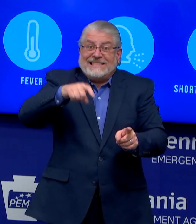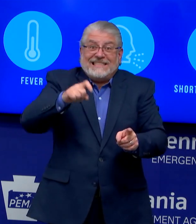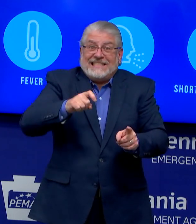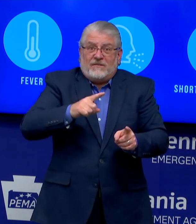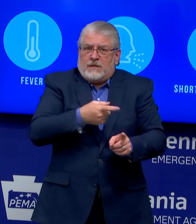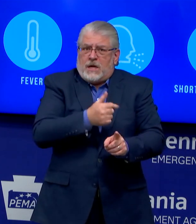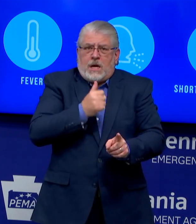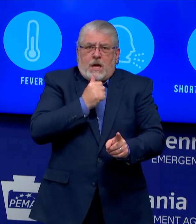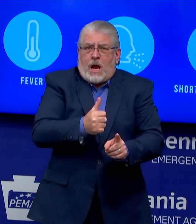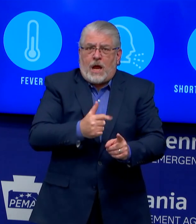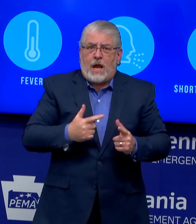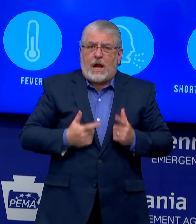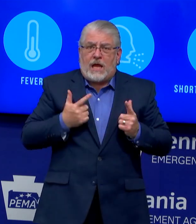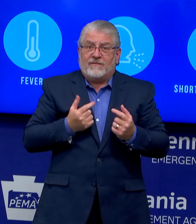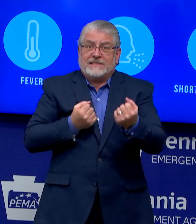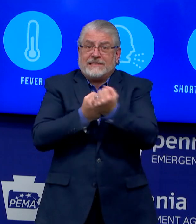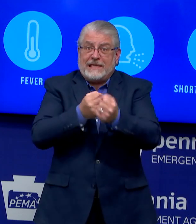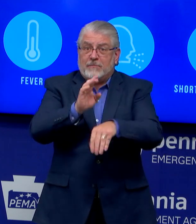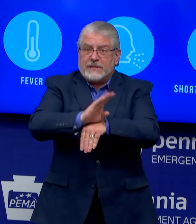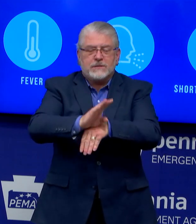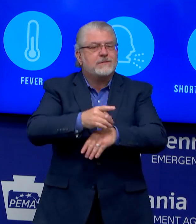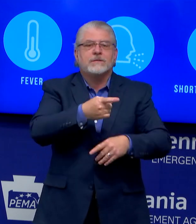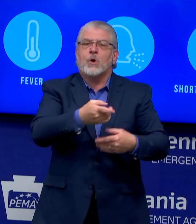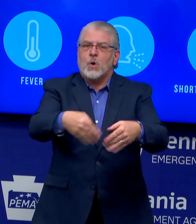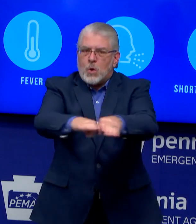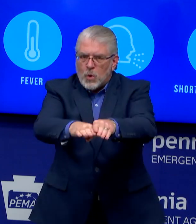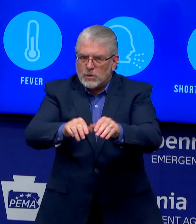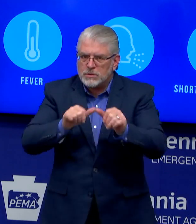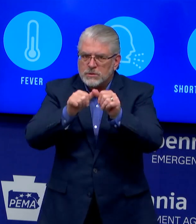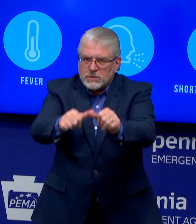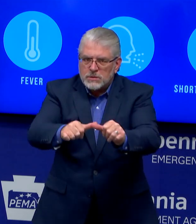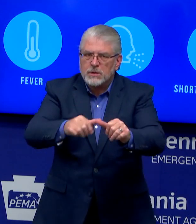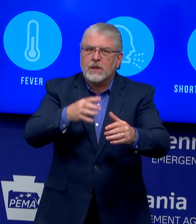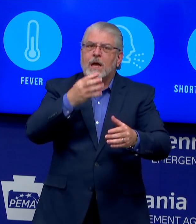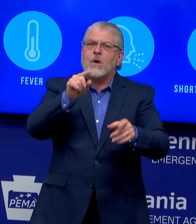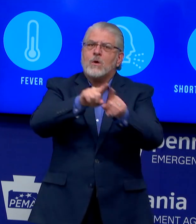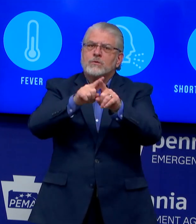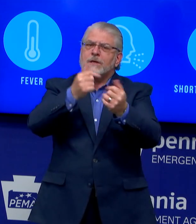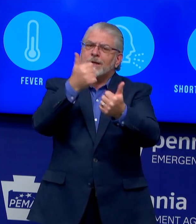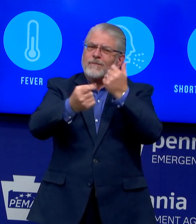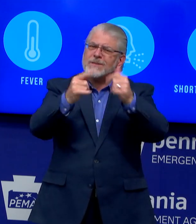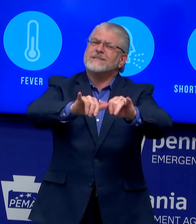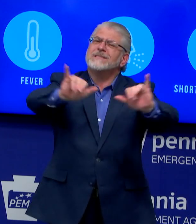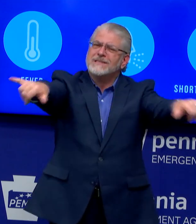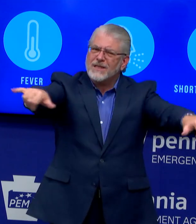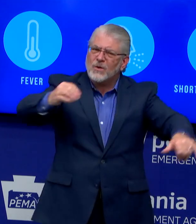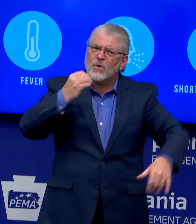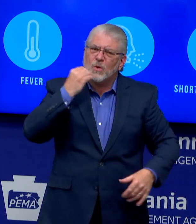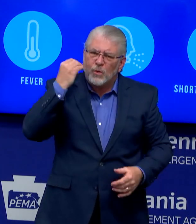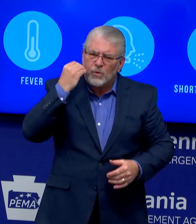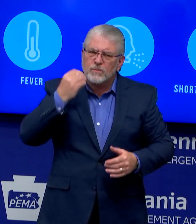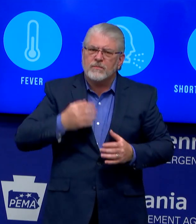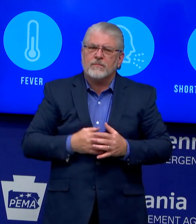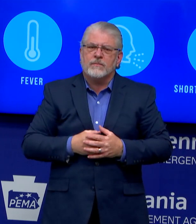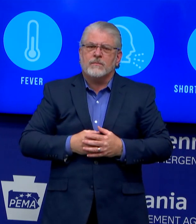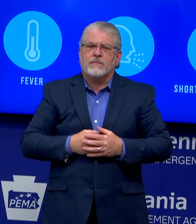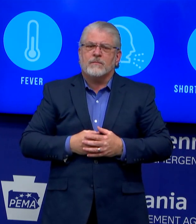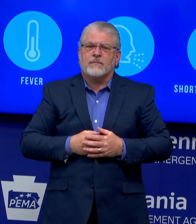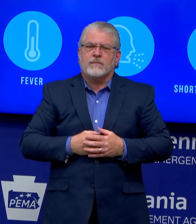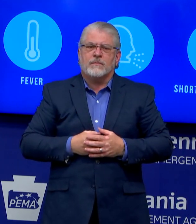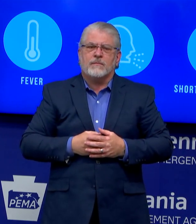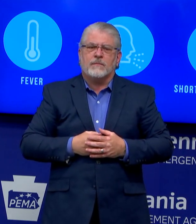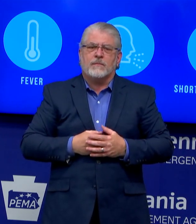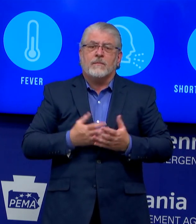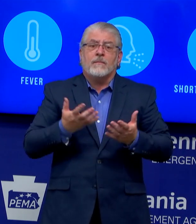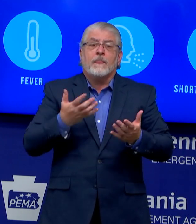statewide stay-at-home orders. The best way that you can help yourself, your family, your community, and our